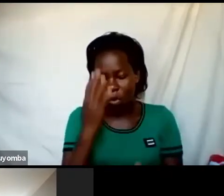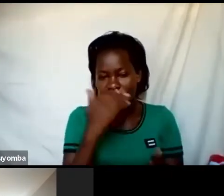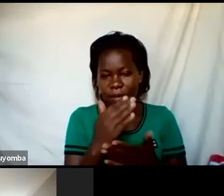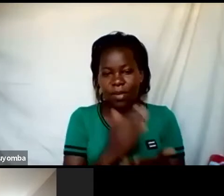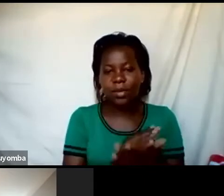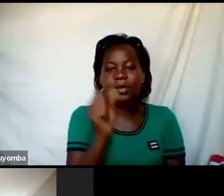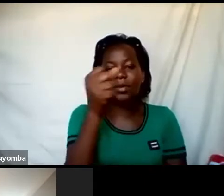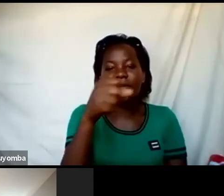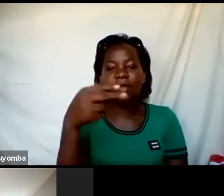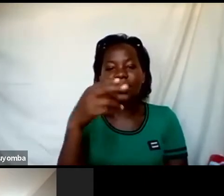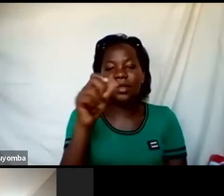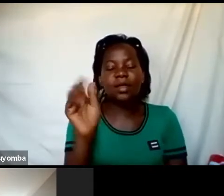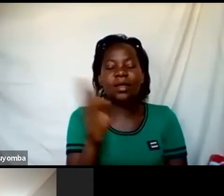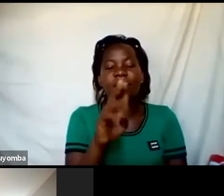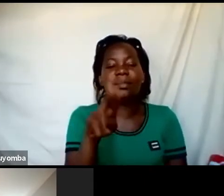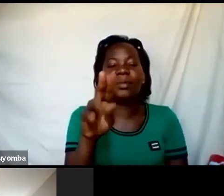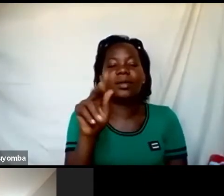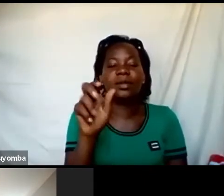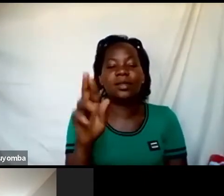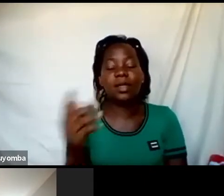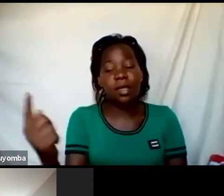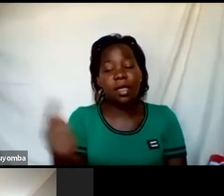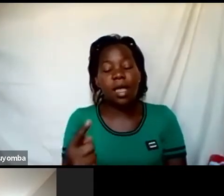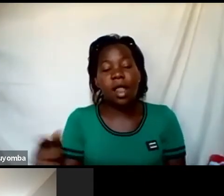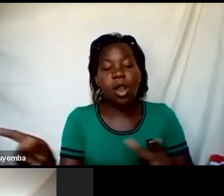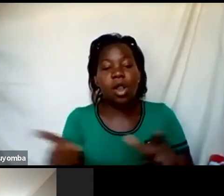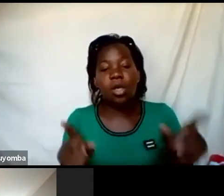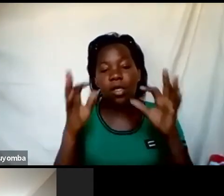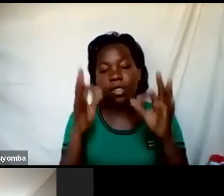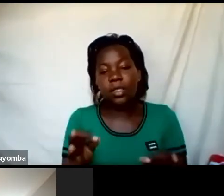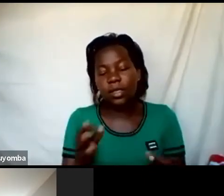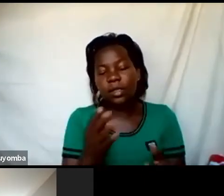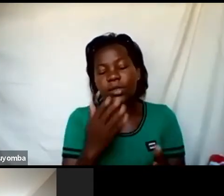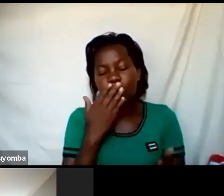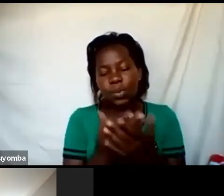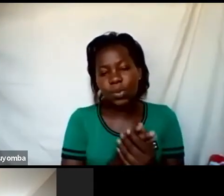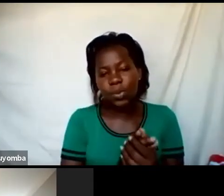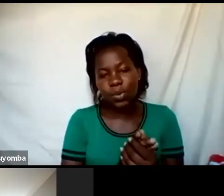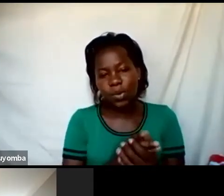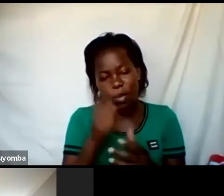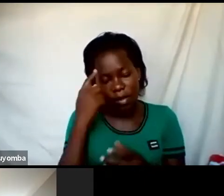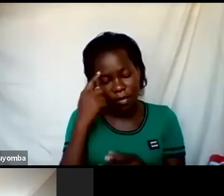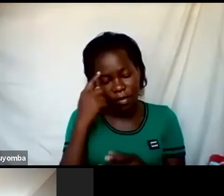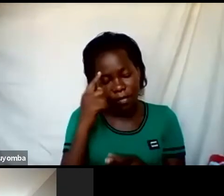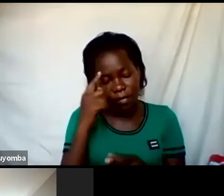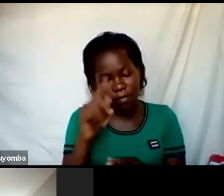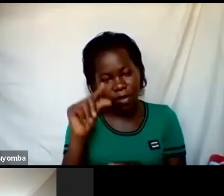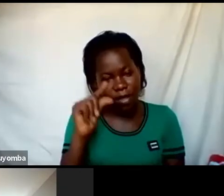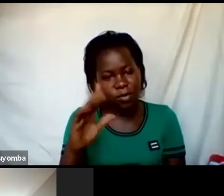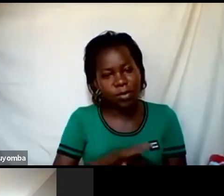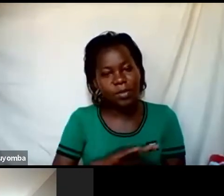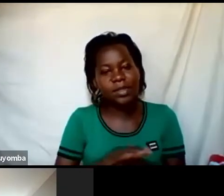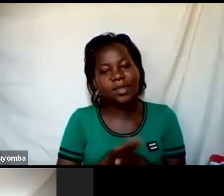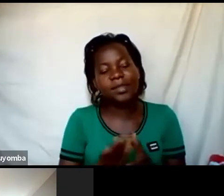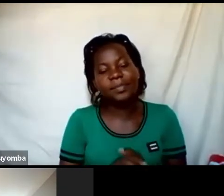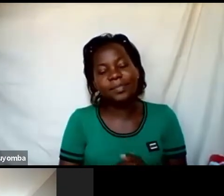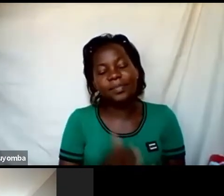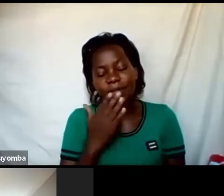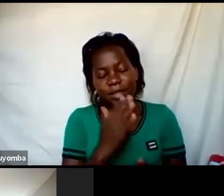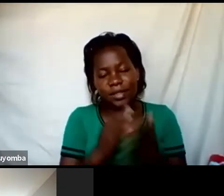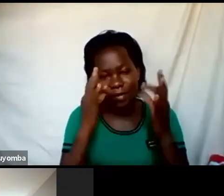local products has been something that for the small and medium enterprises is something you can do and